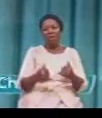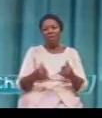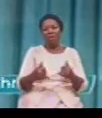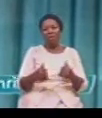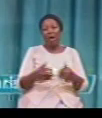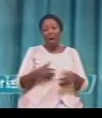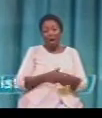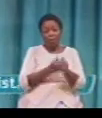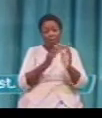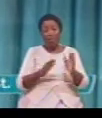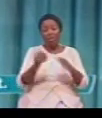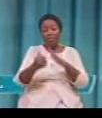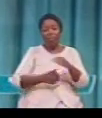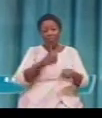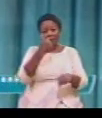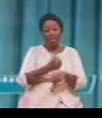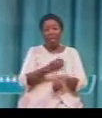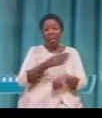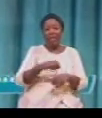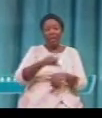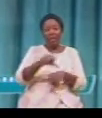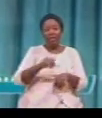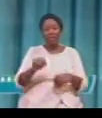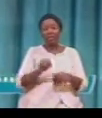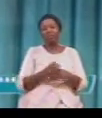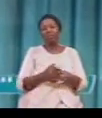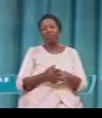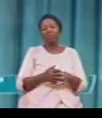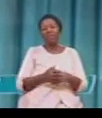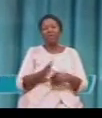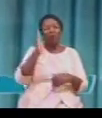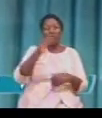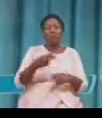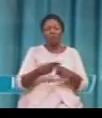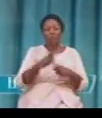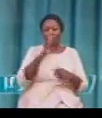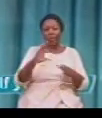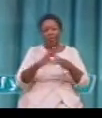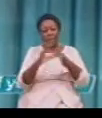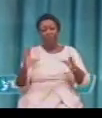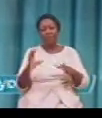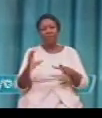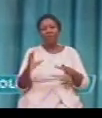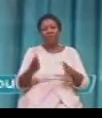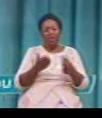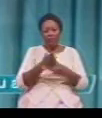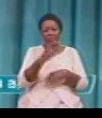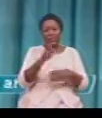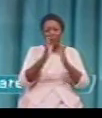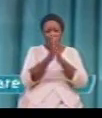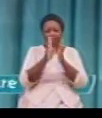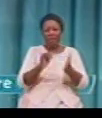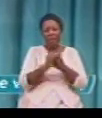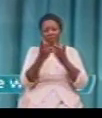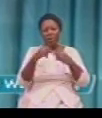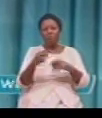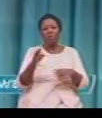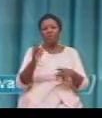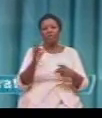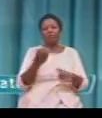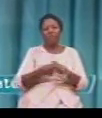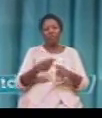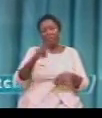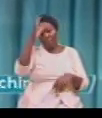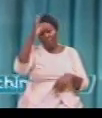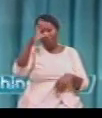Apostolic authority and anointing will soon be released through the prayer that is coming shortly.